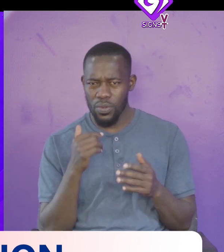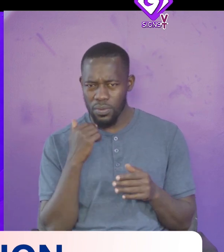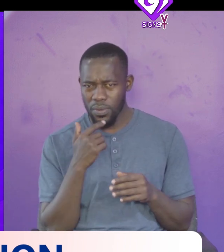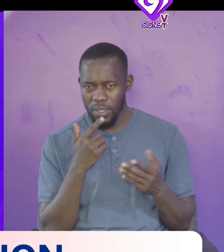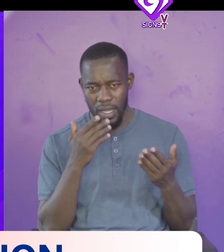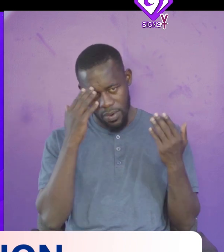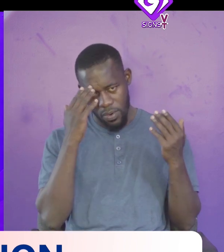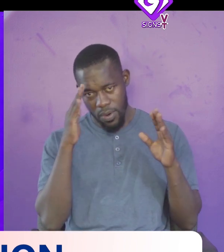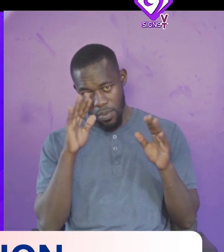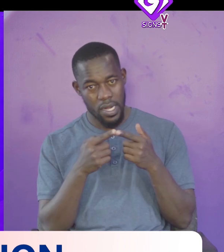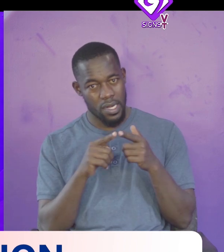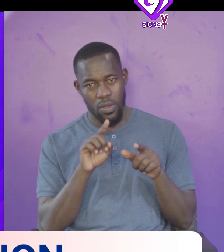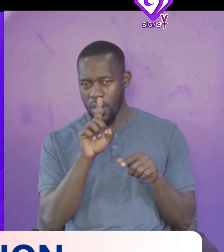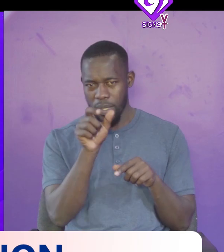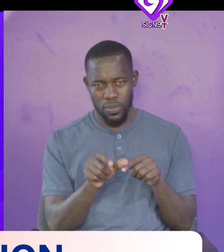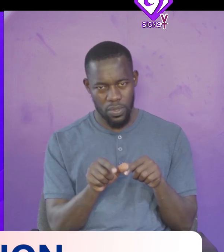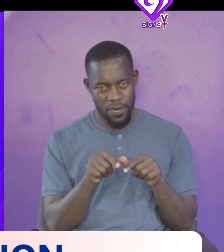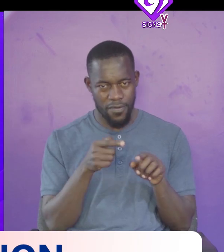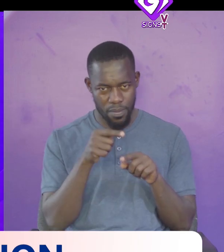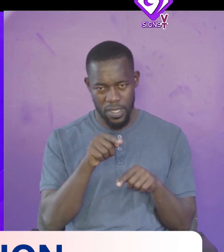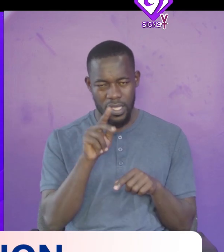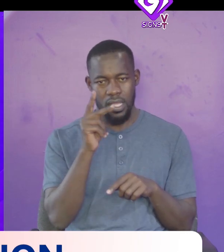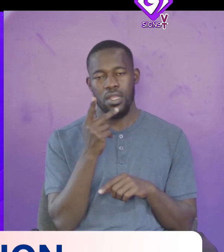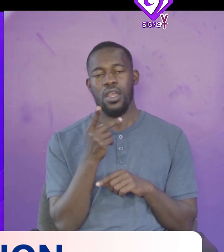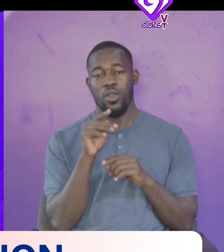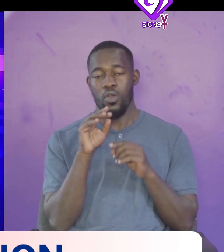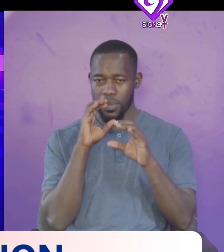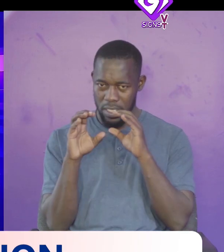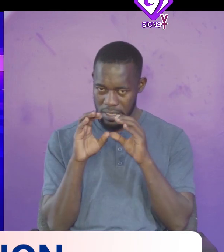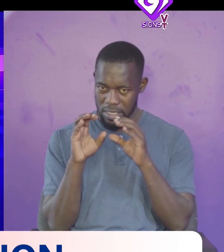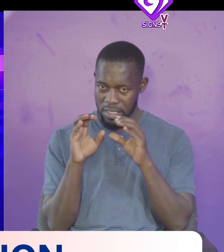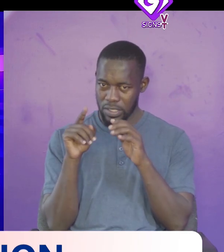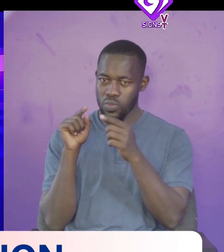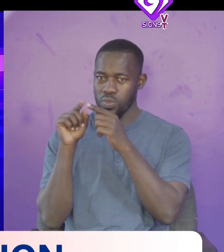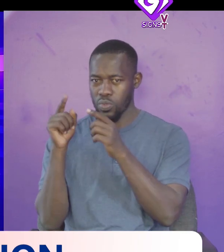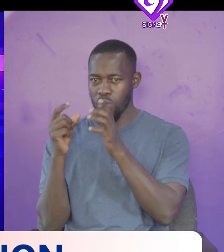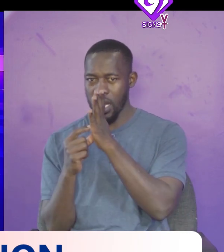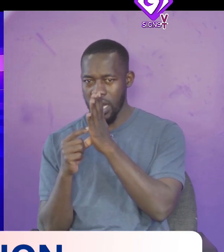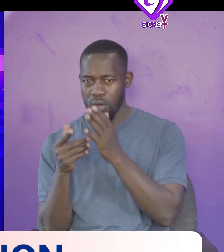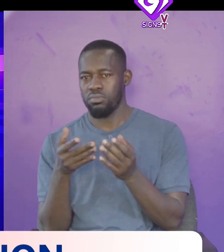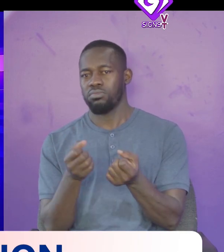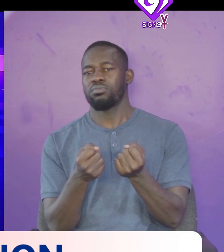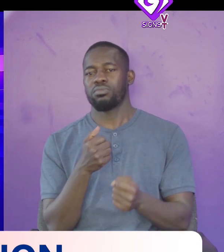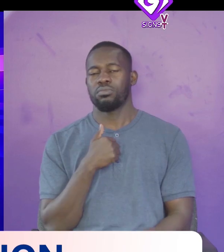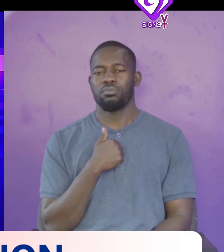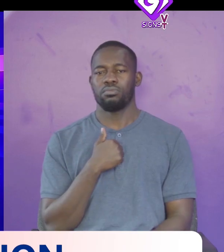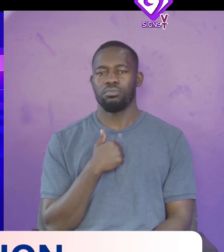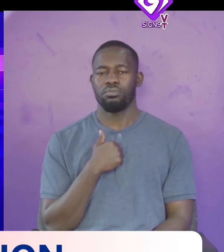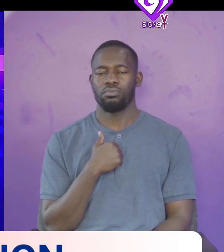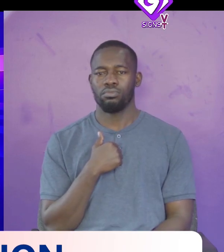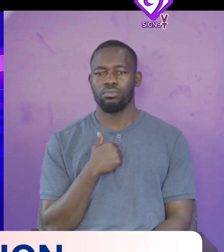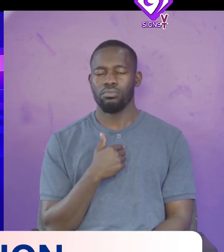who, but somebody in this system in Kenya. Because they felt Did you see them? No. You know these things when you... Were